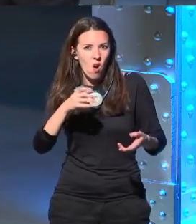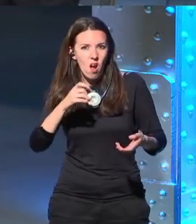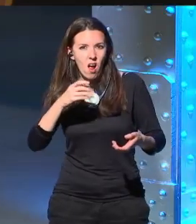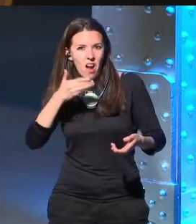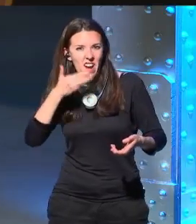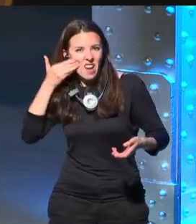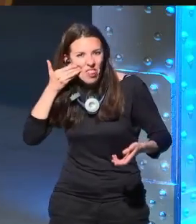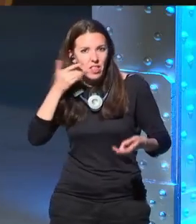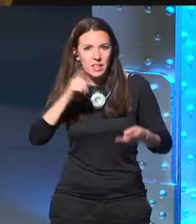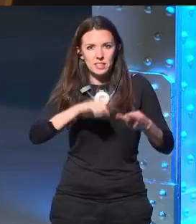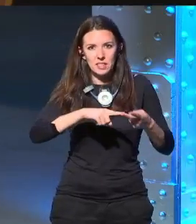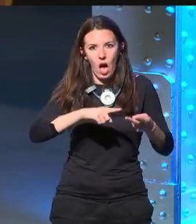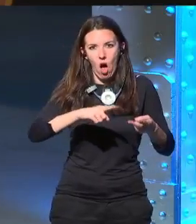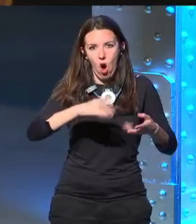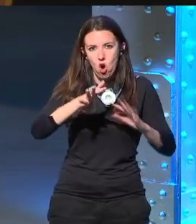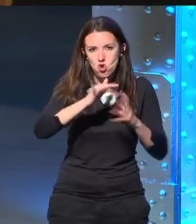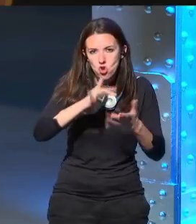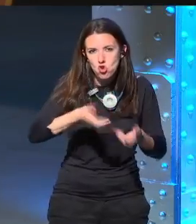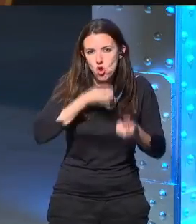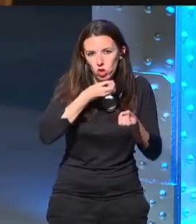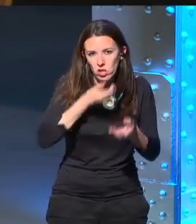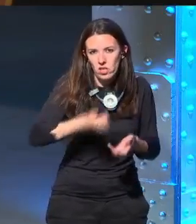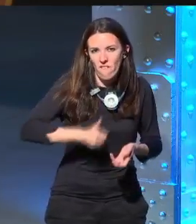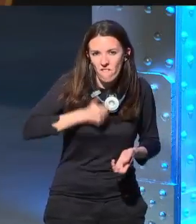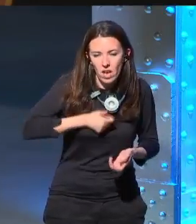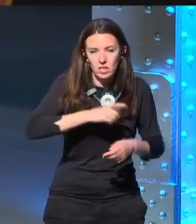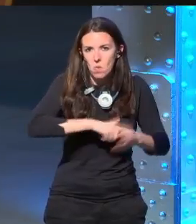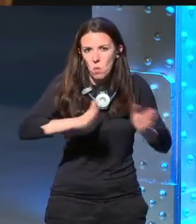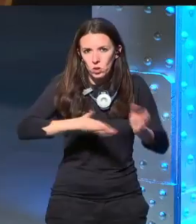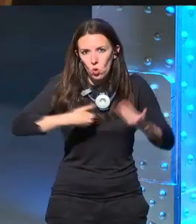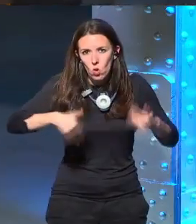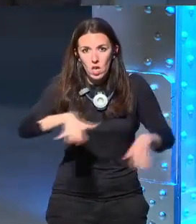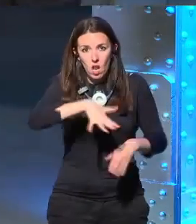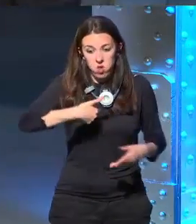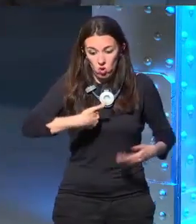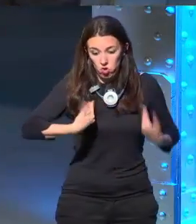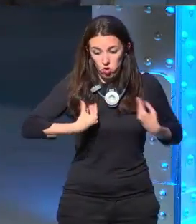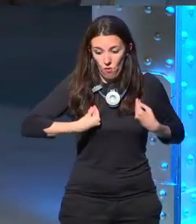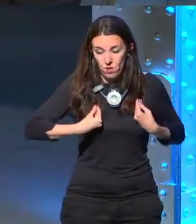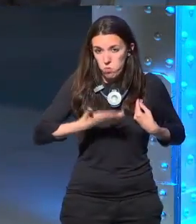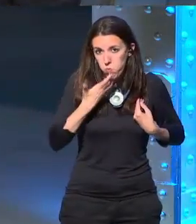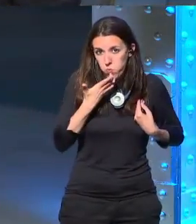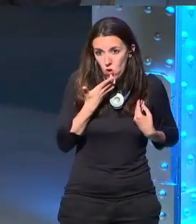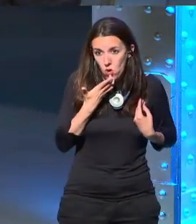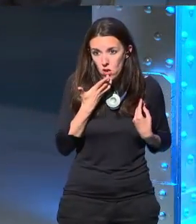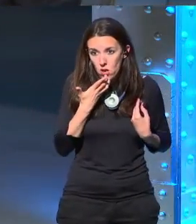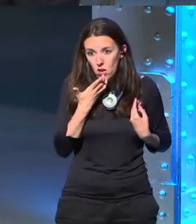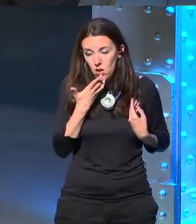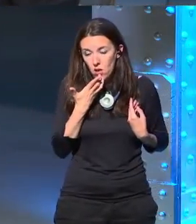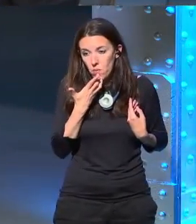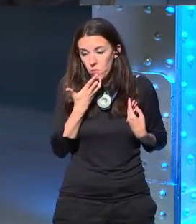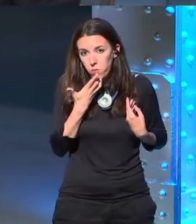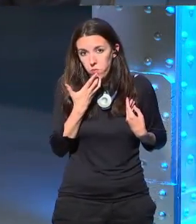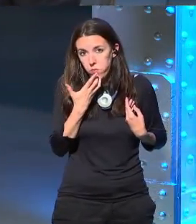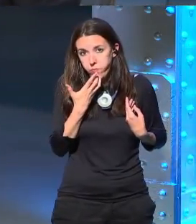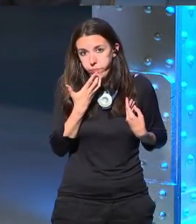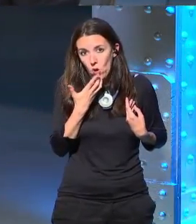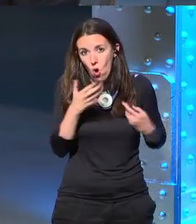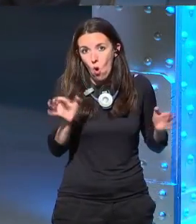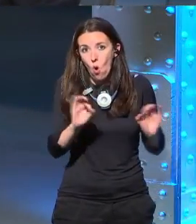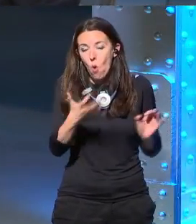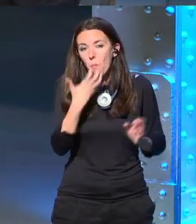near where I live, is actually a ring of people having sex with young people that Hillary